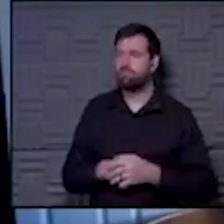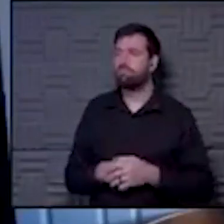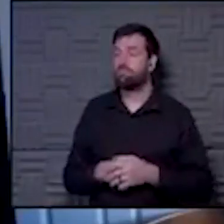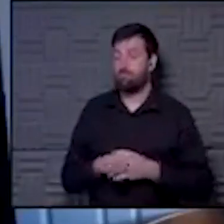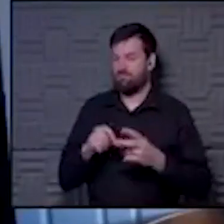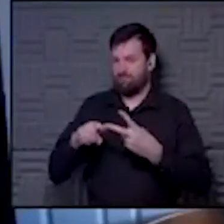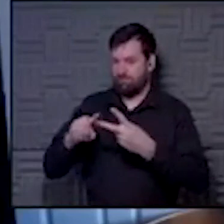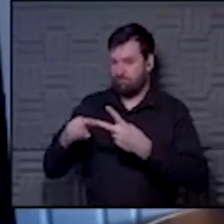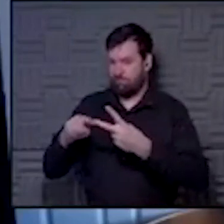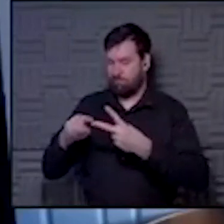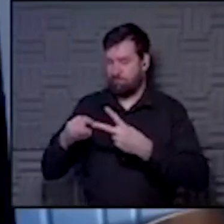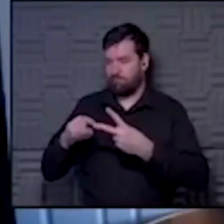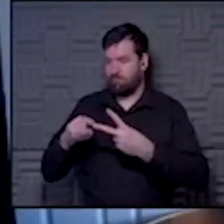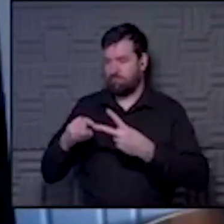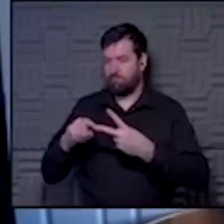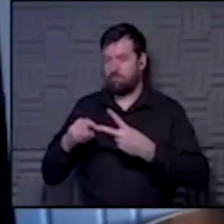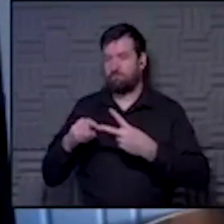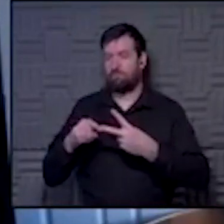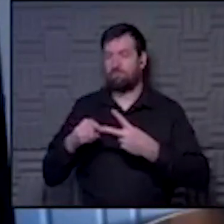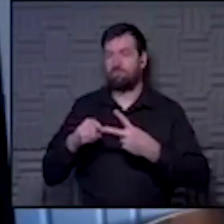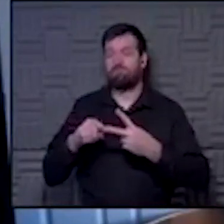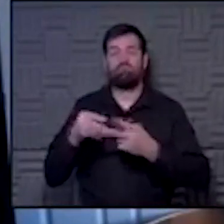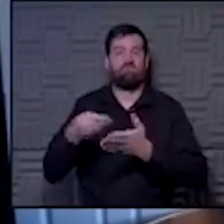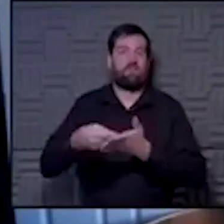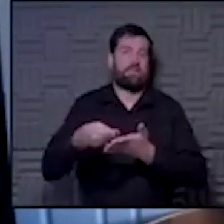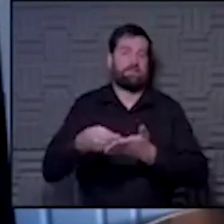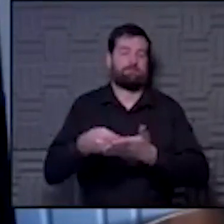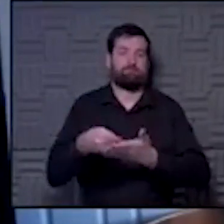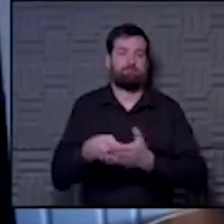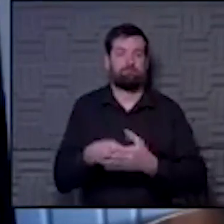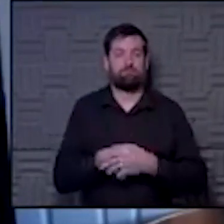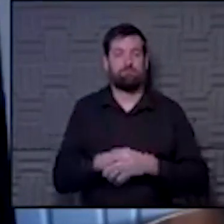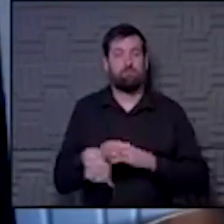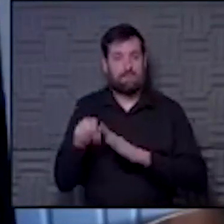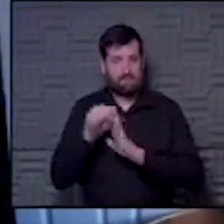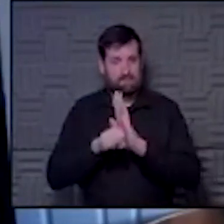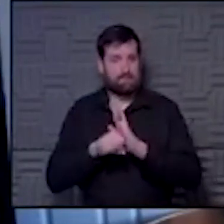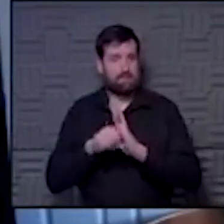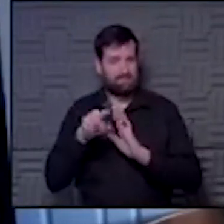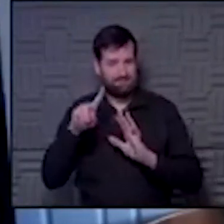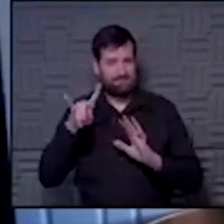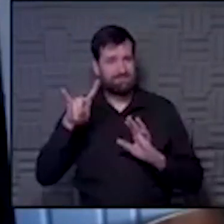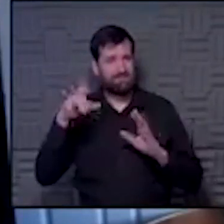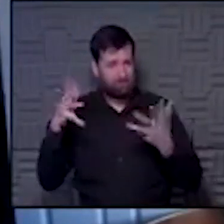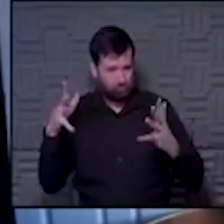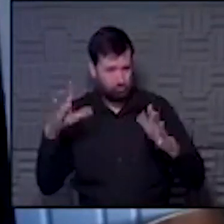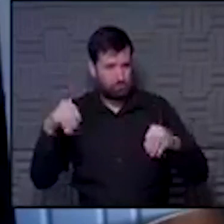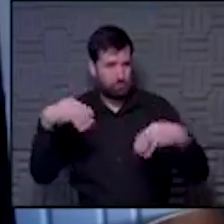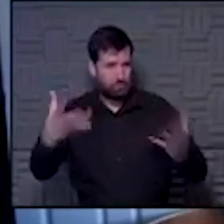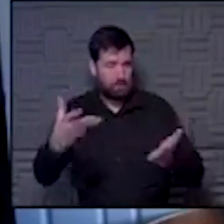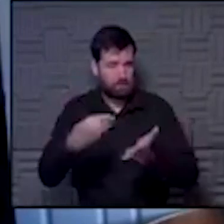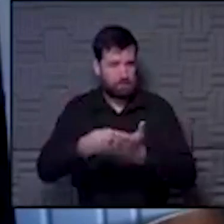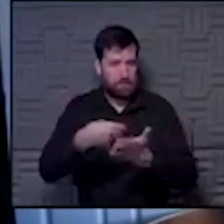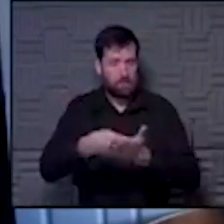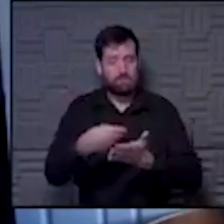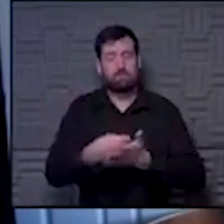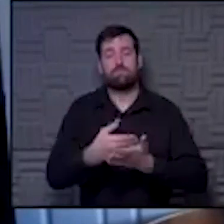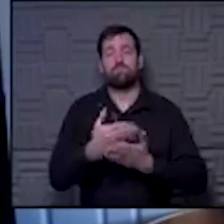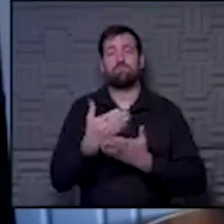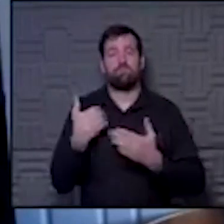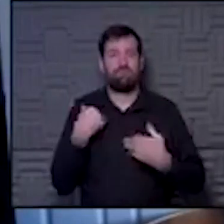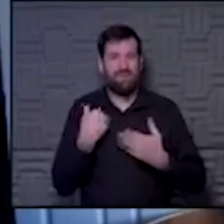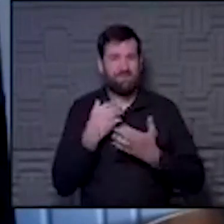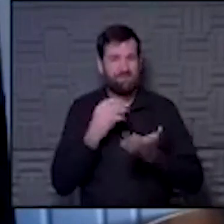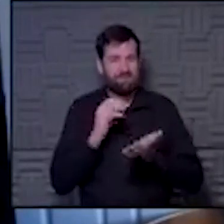second question about the funding, so the state did provide funding for this project. So we do have a